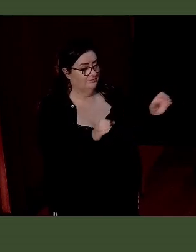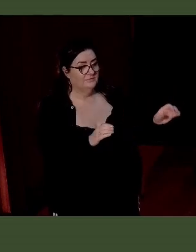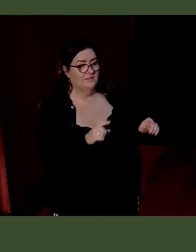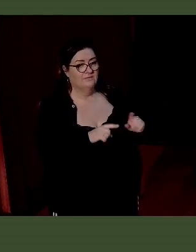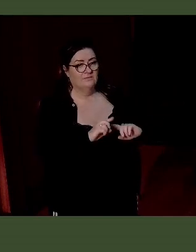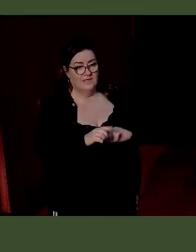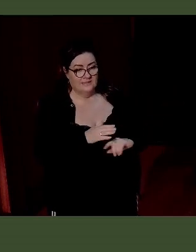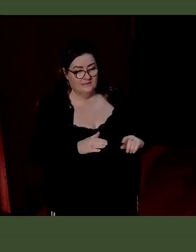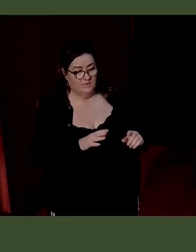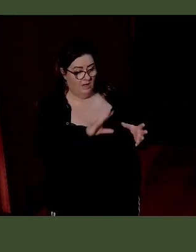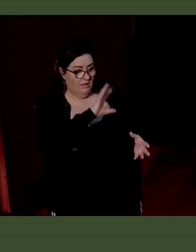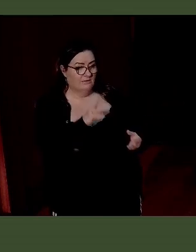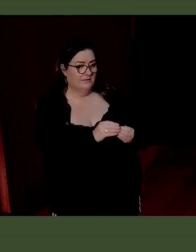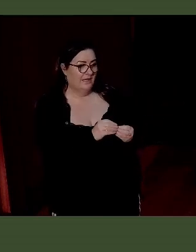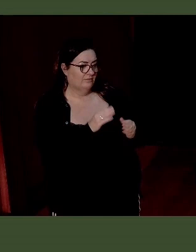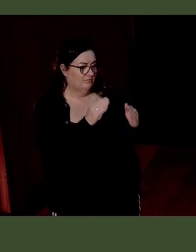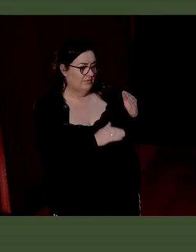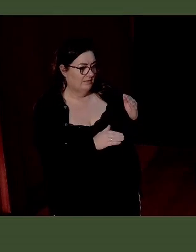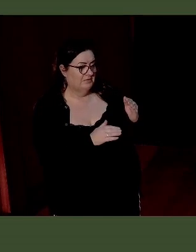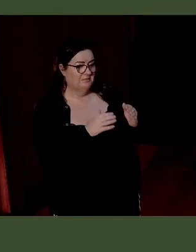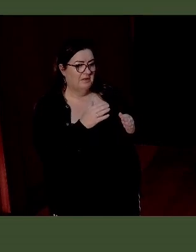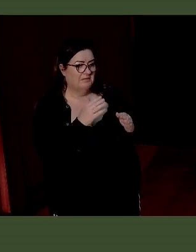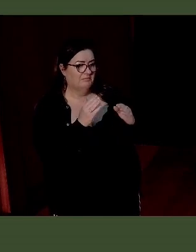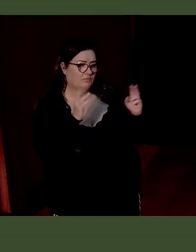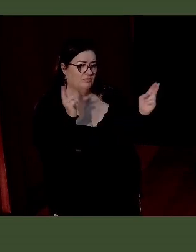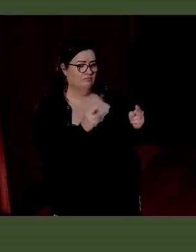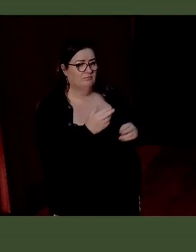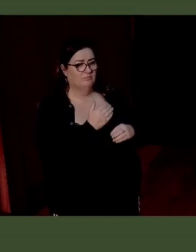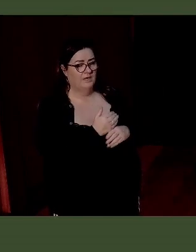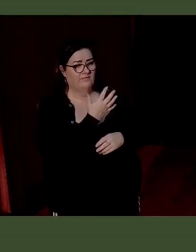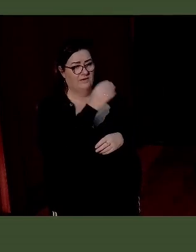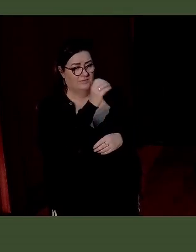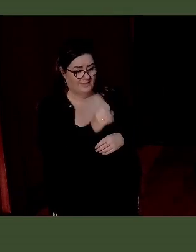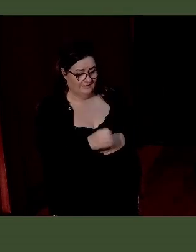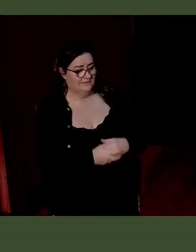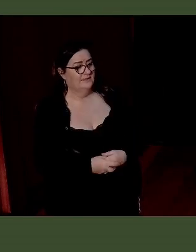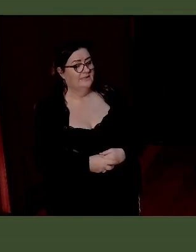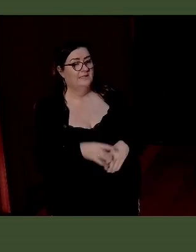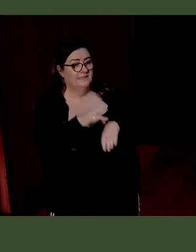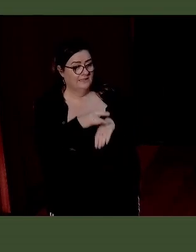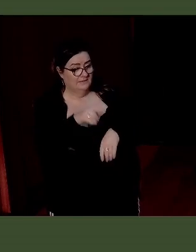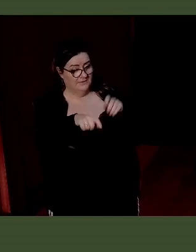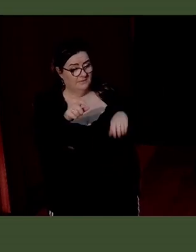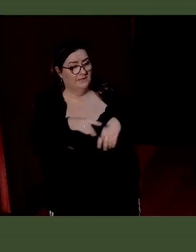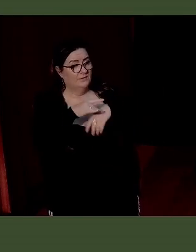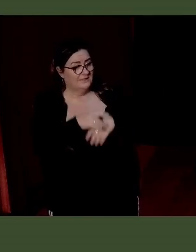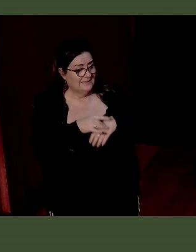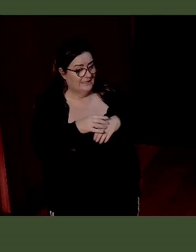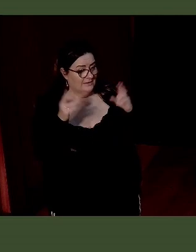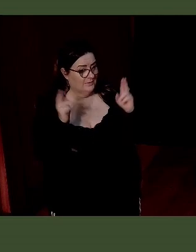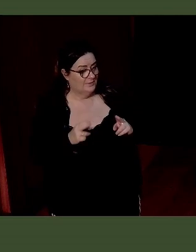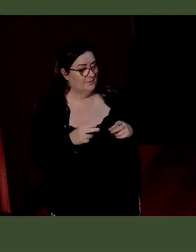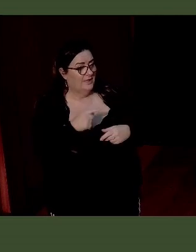but the numbers relieved in total fell by almost 5%. The Commission on the Sick and and indigent poor suggested that the fall in the